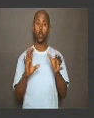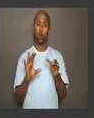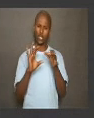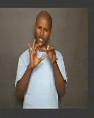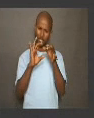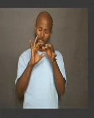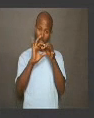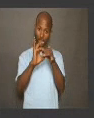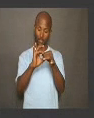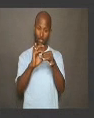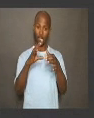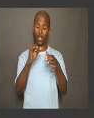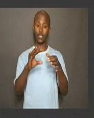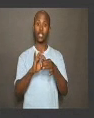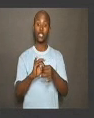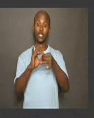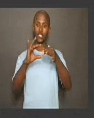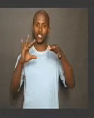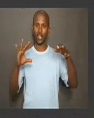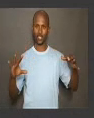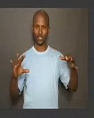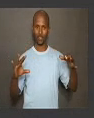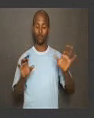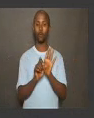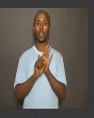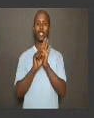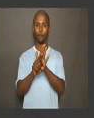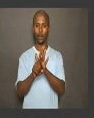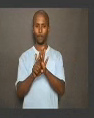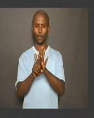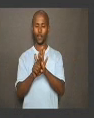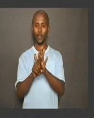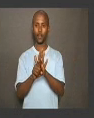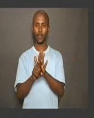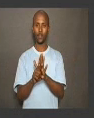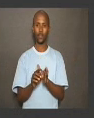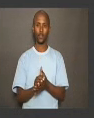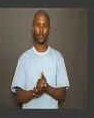Conjunction and disjunction, for example, are commutative.